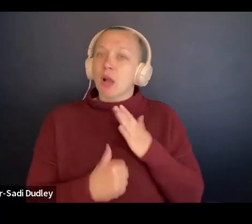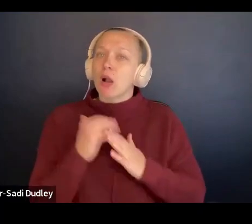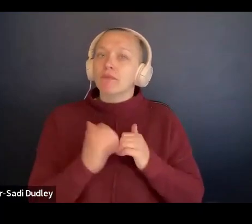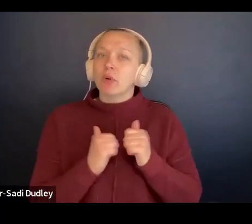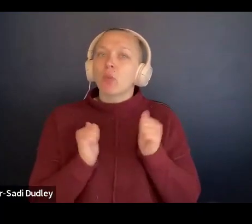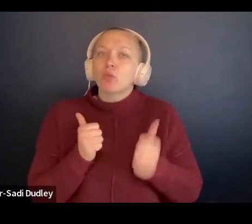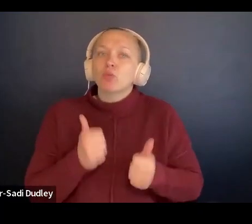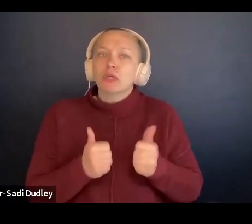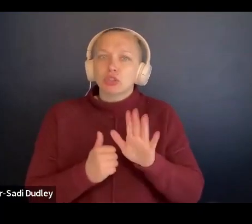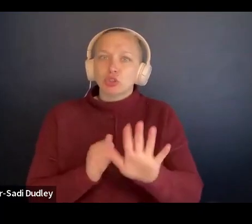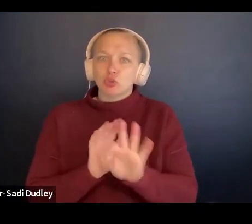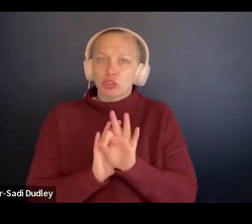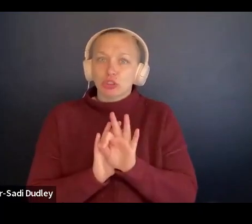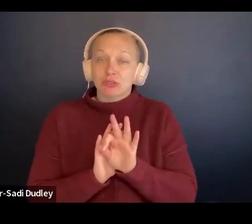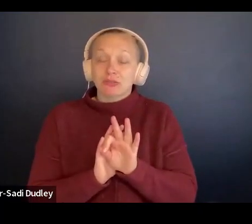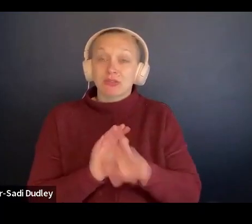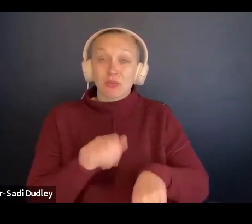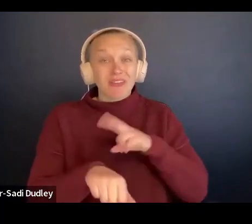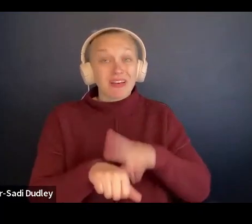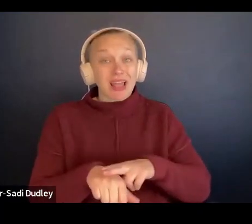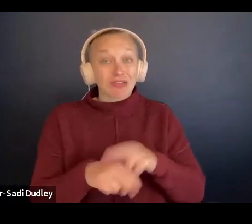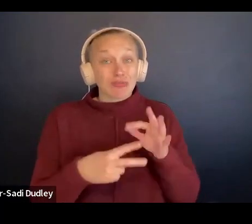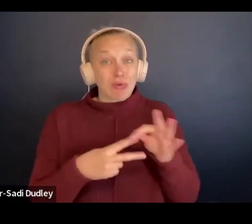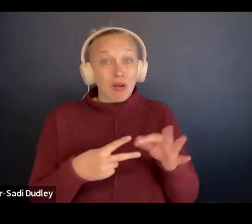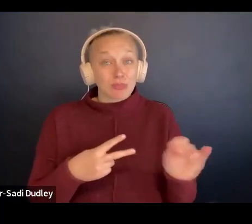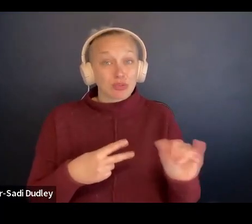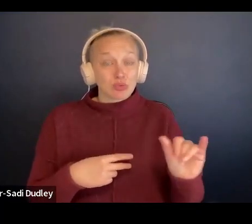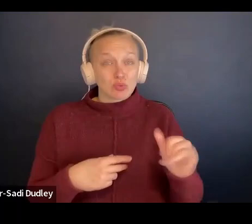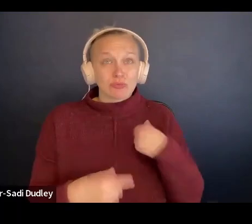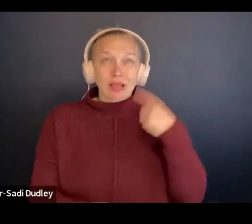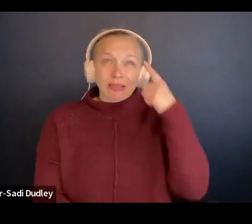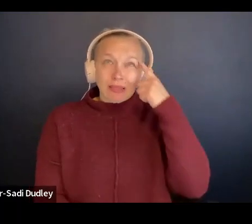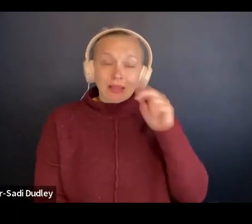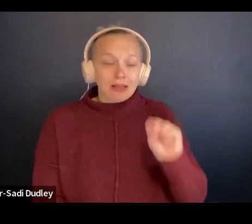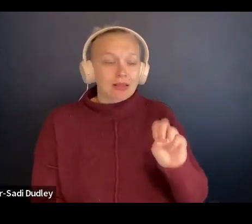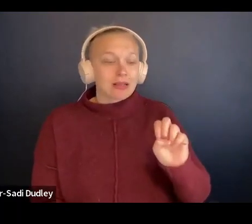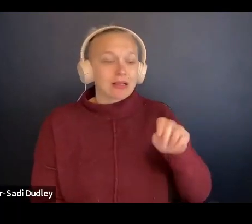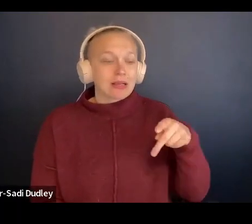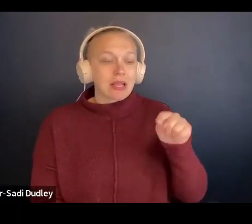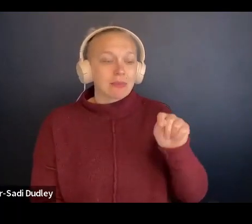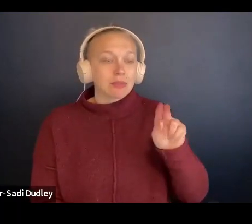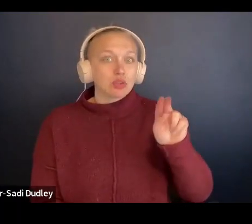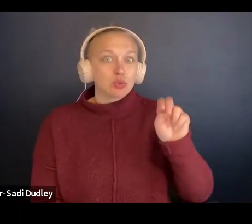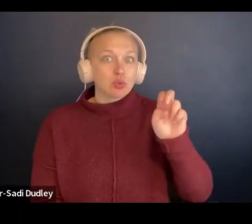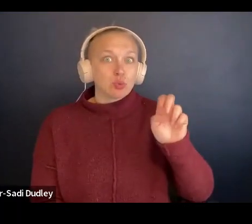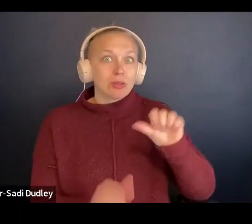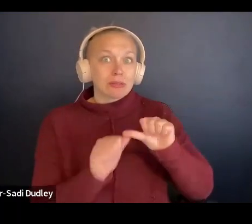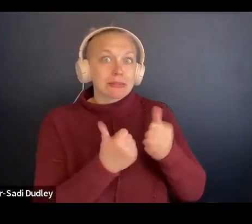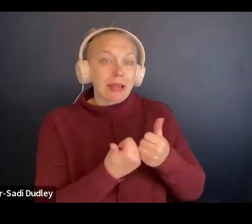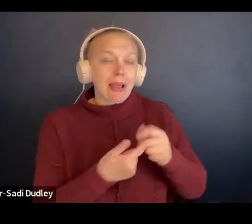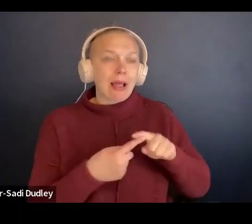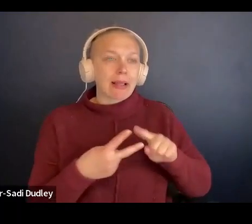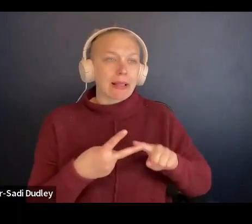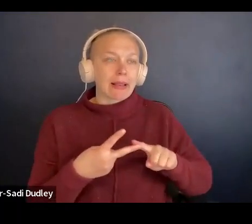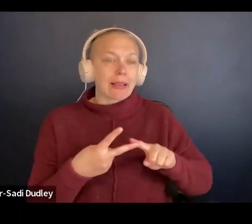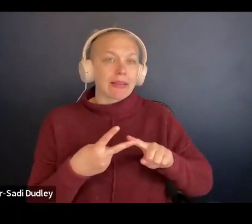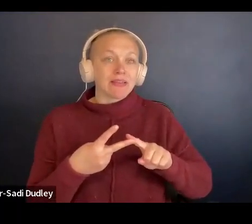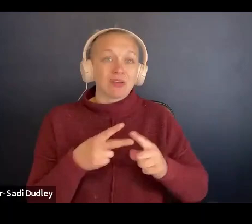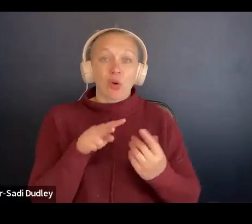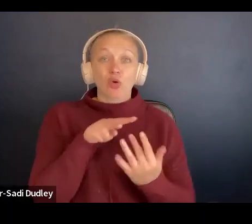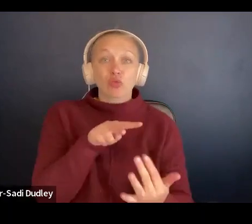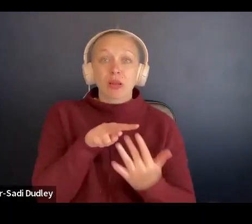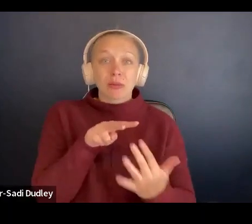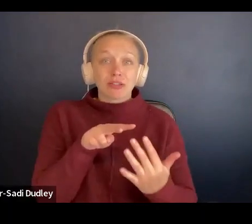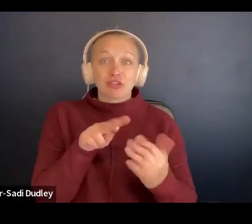choice. There are national options, so I can think of like the Neptune Society or maybe even just the Cremation Society